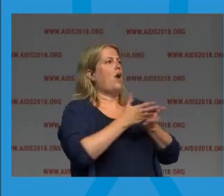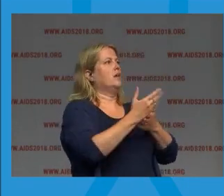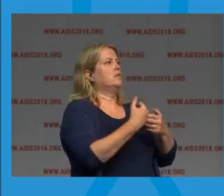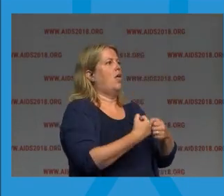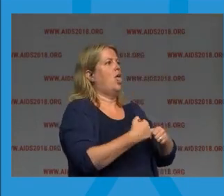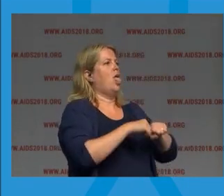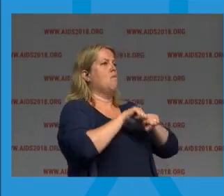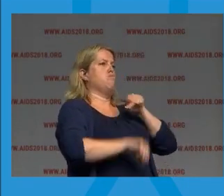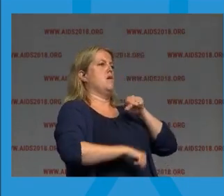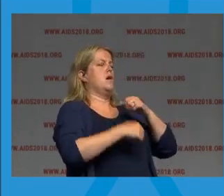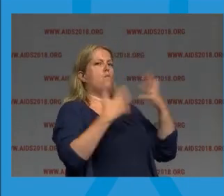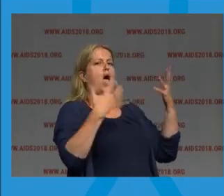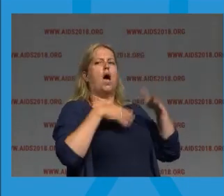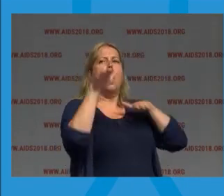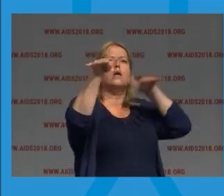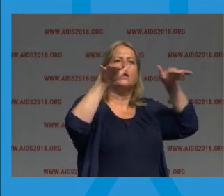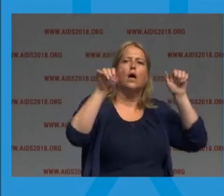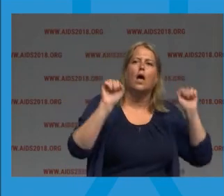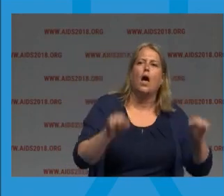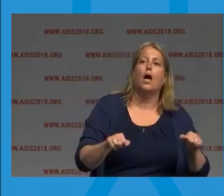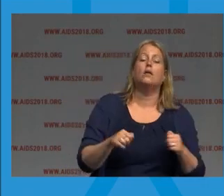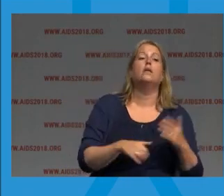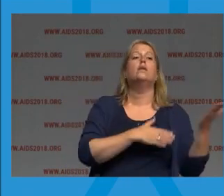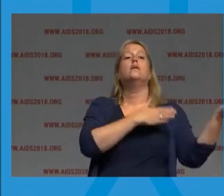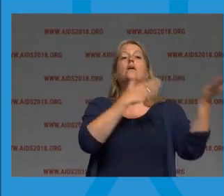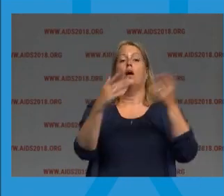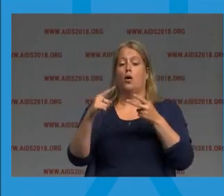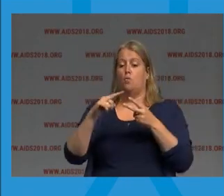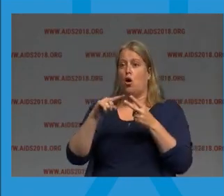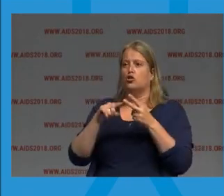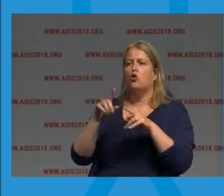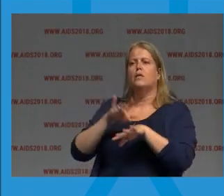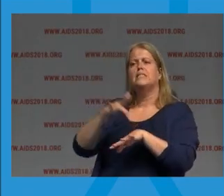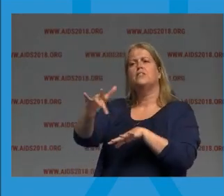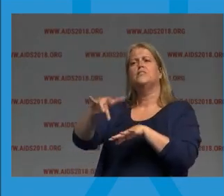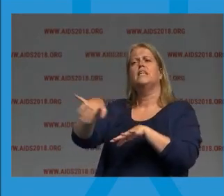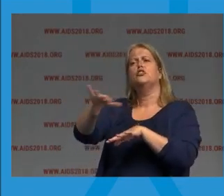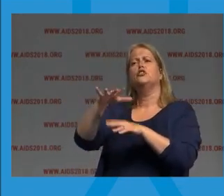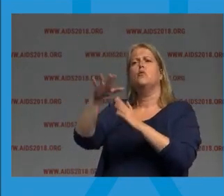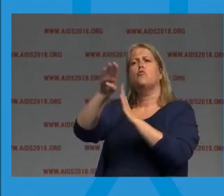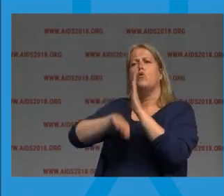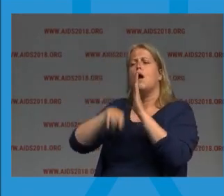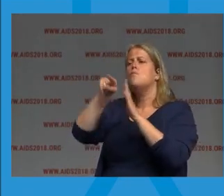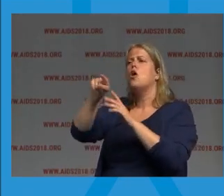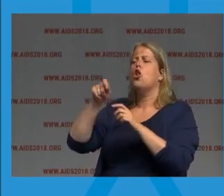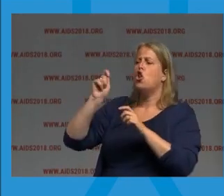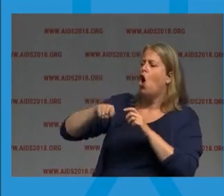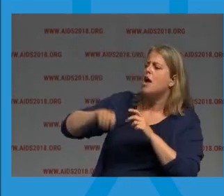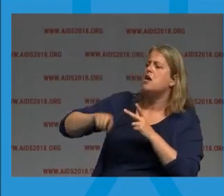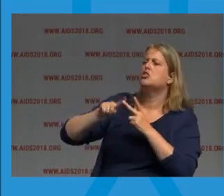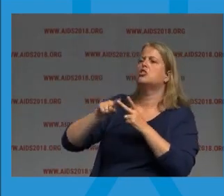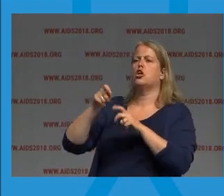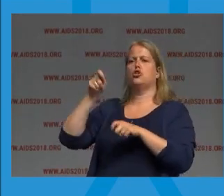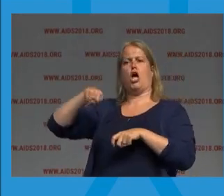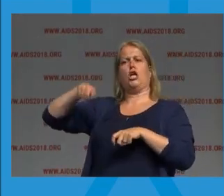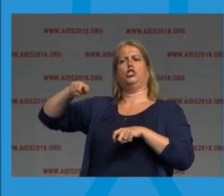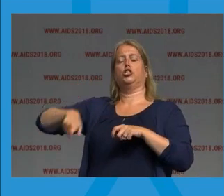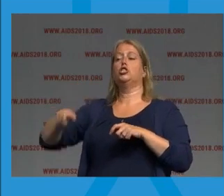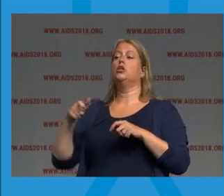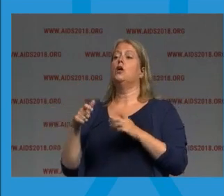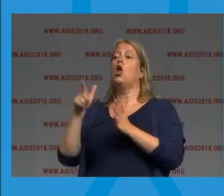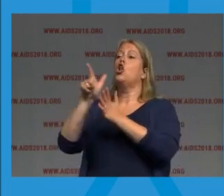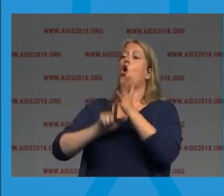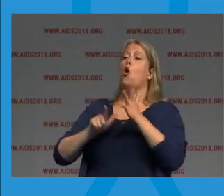been violated. You need to fund sensitization programs for lawyers, for judges, for law enforcement